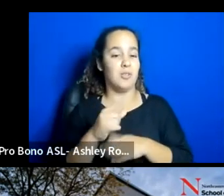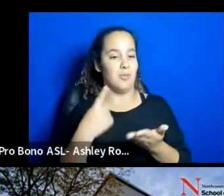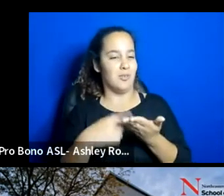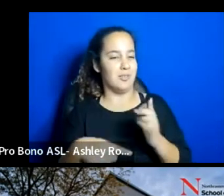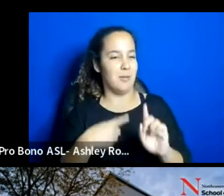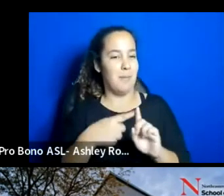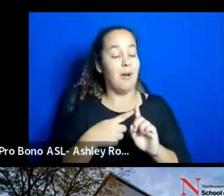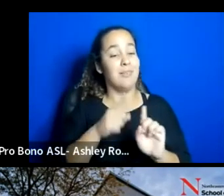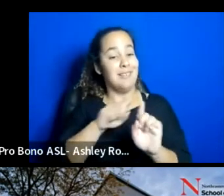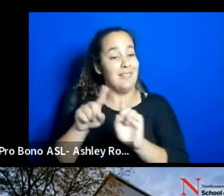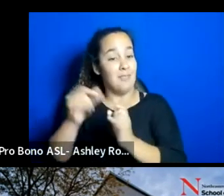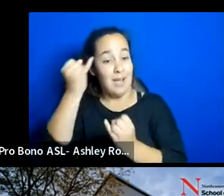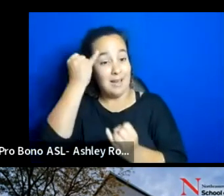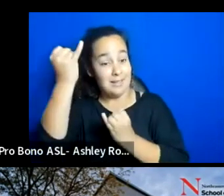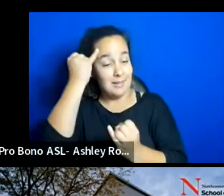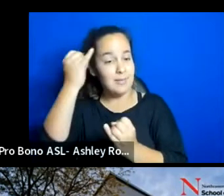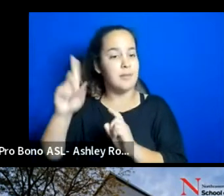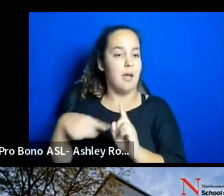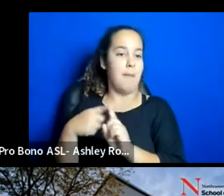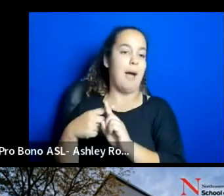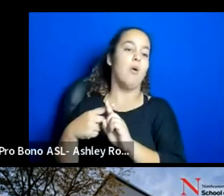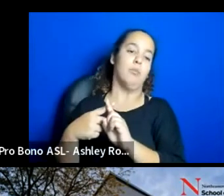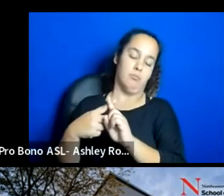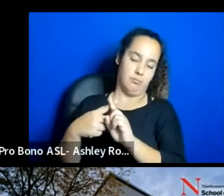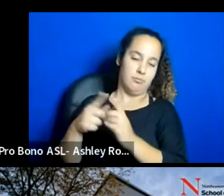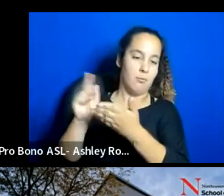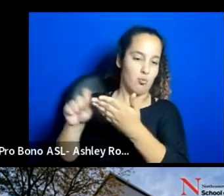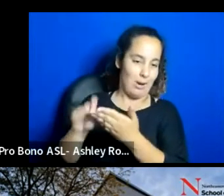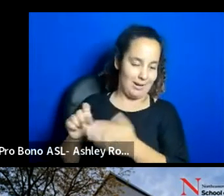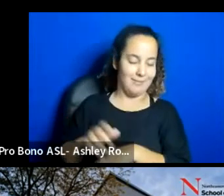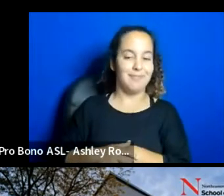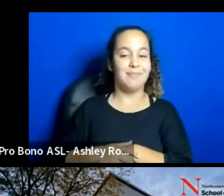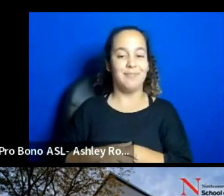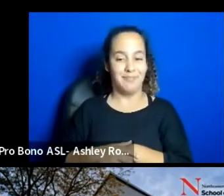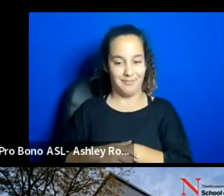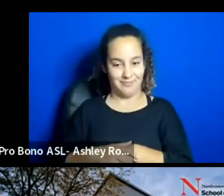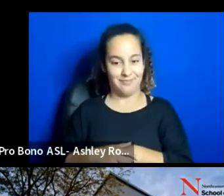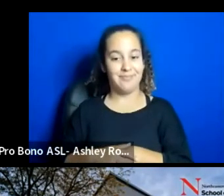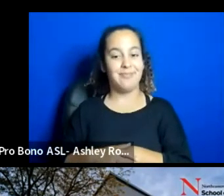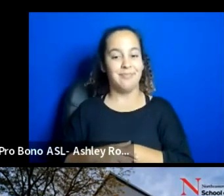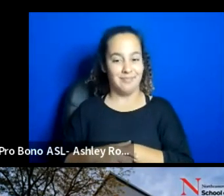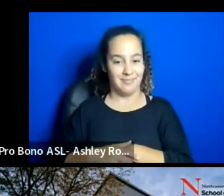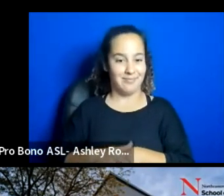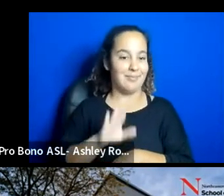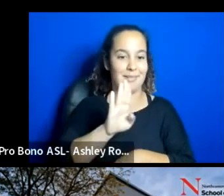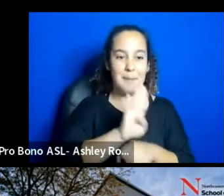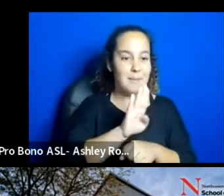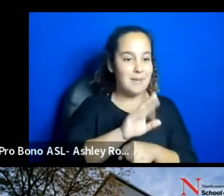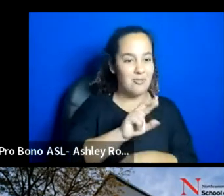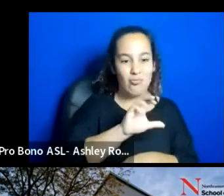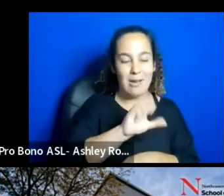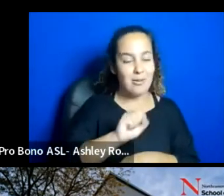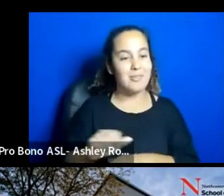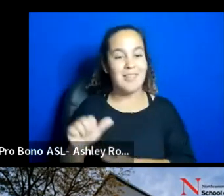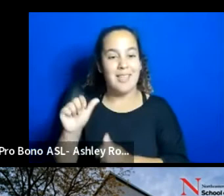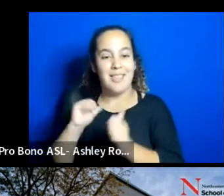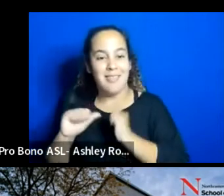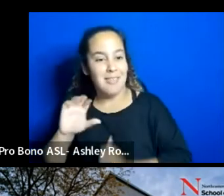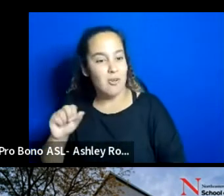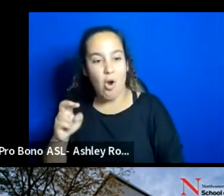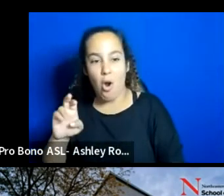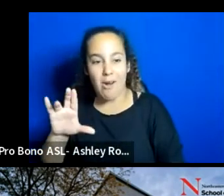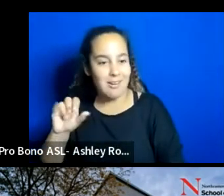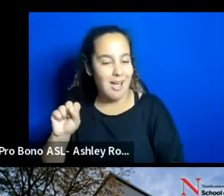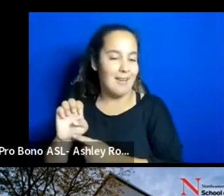artistic labor of playwriting. Digging deeply into trade journals, business records, case law, theater archives, and more, the